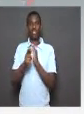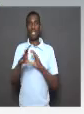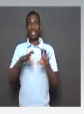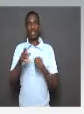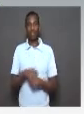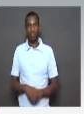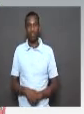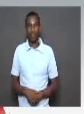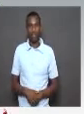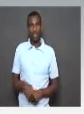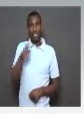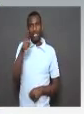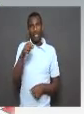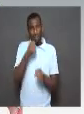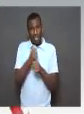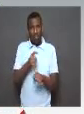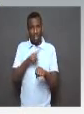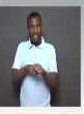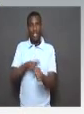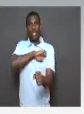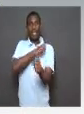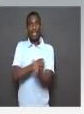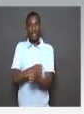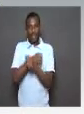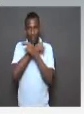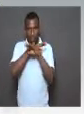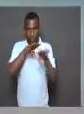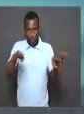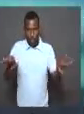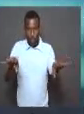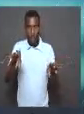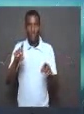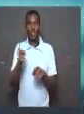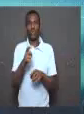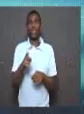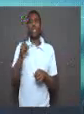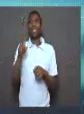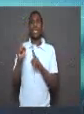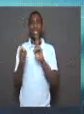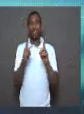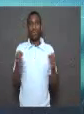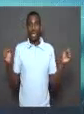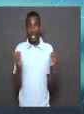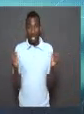system, energy is transferred from a colder body to a hotter one.